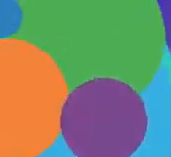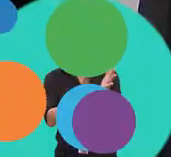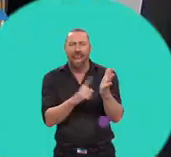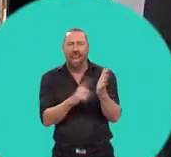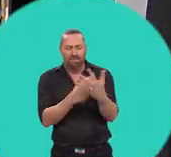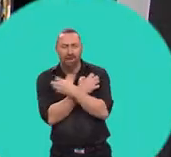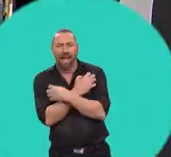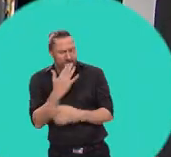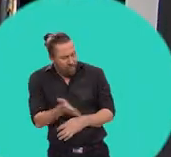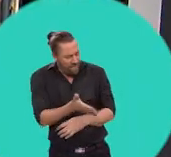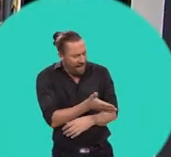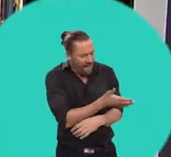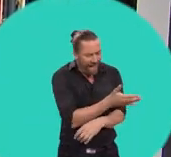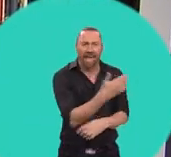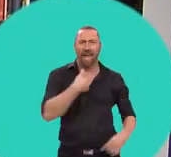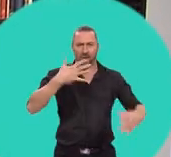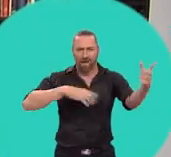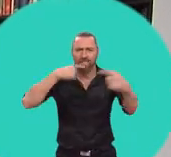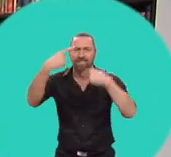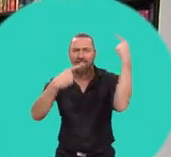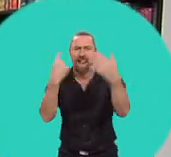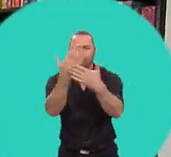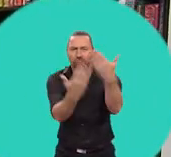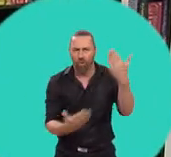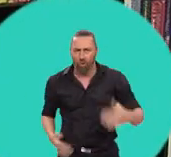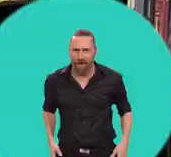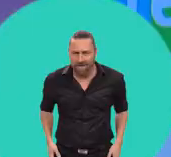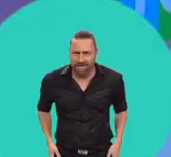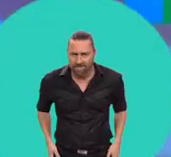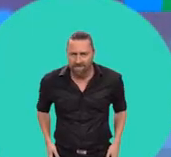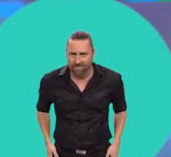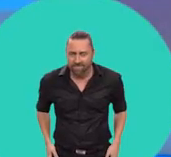Shuffle over, Bill the Bear. It is story time.